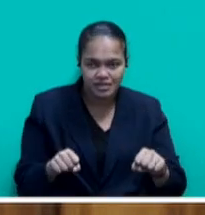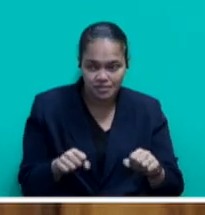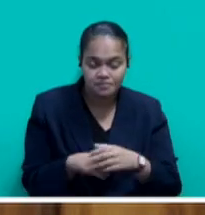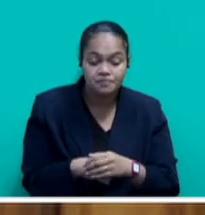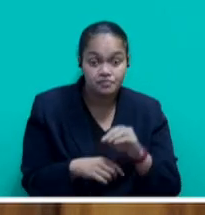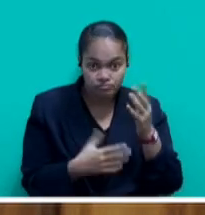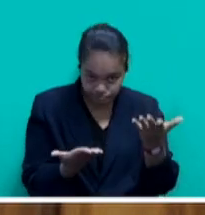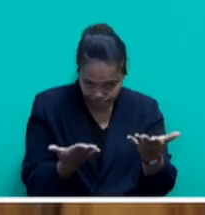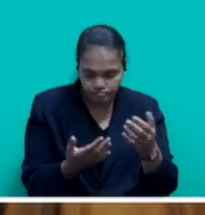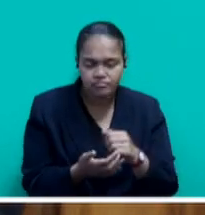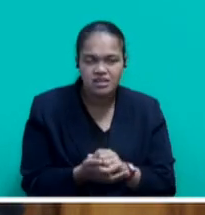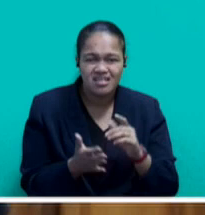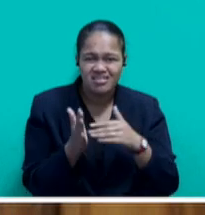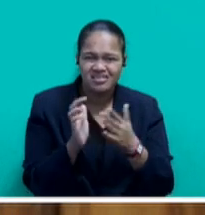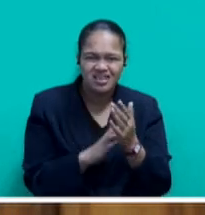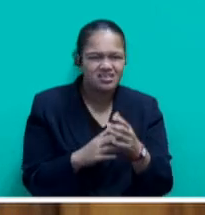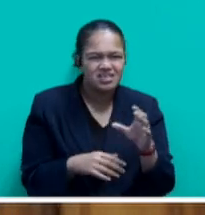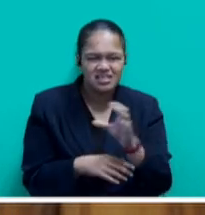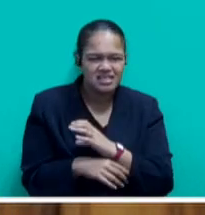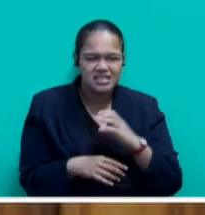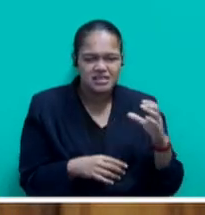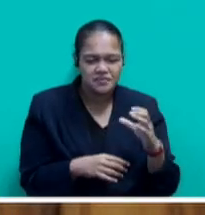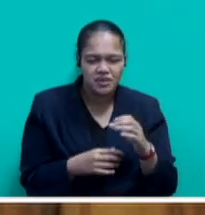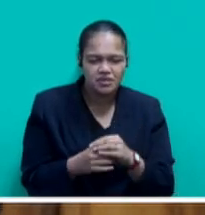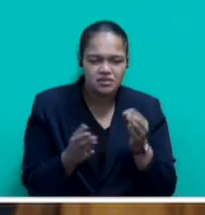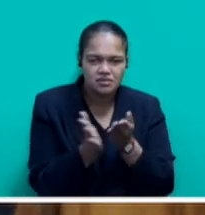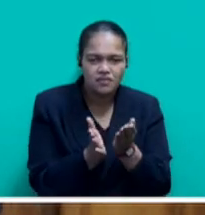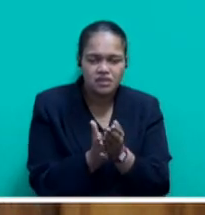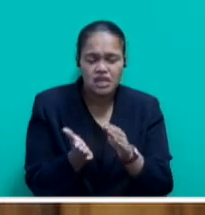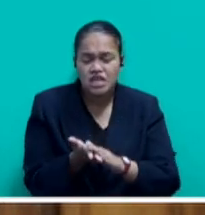sir, the size of the civil service during that term increased from